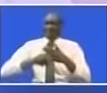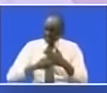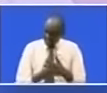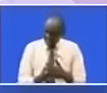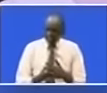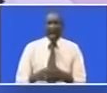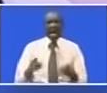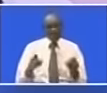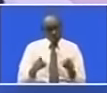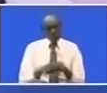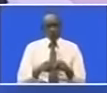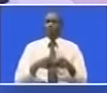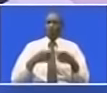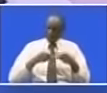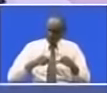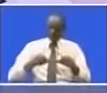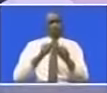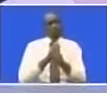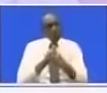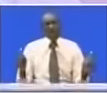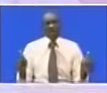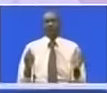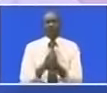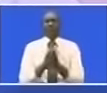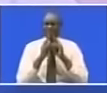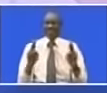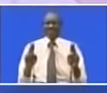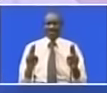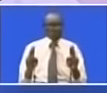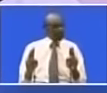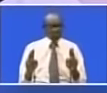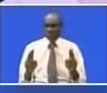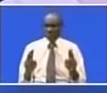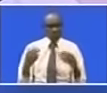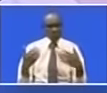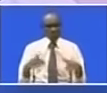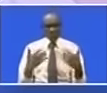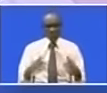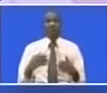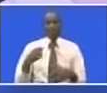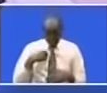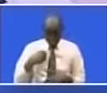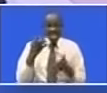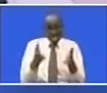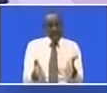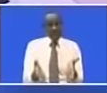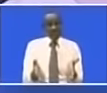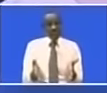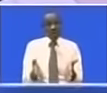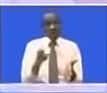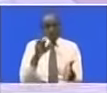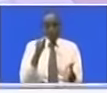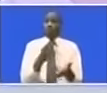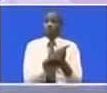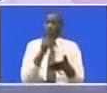and go on so peacefully. You know, we have been here for more